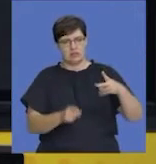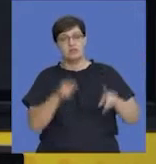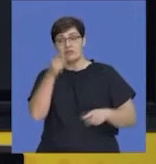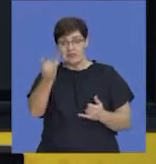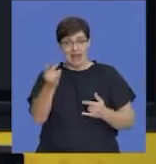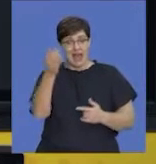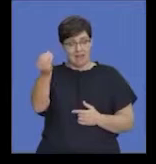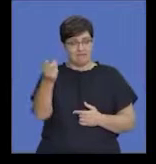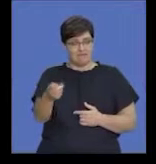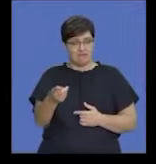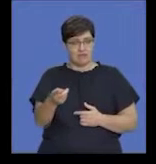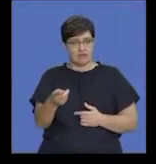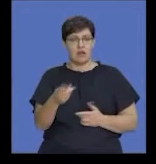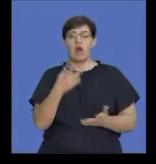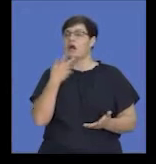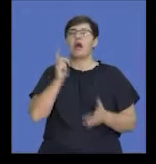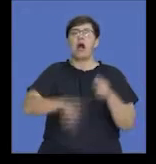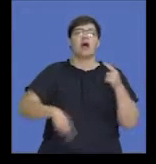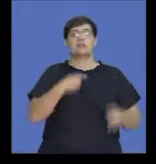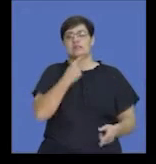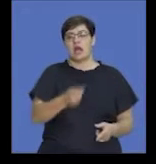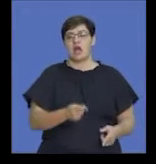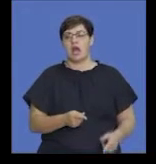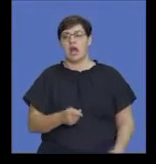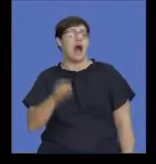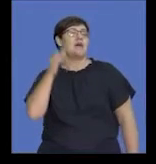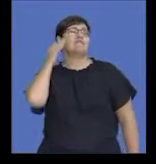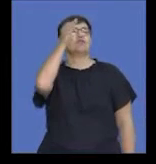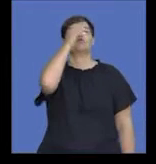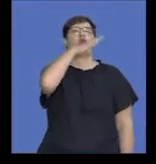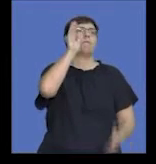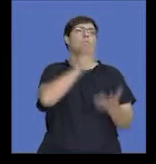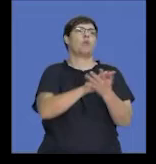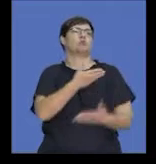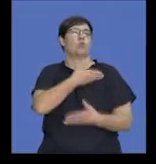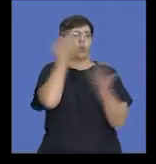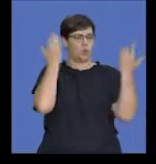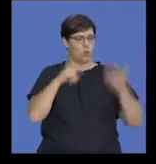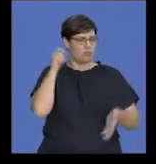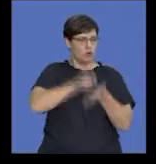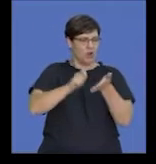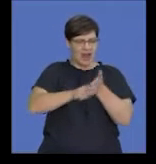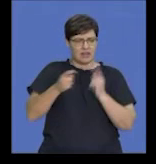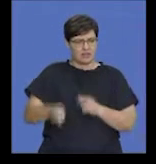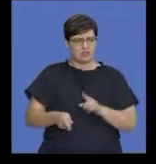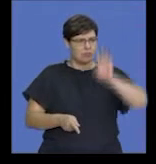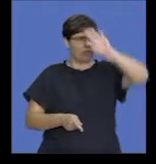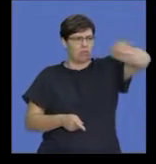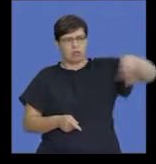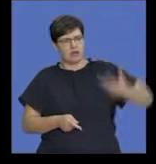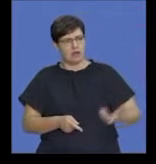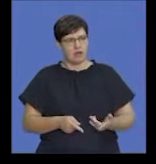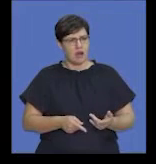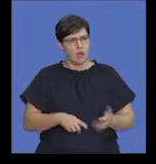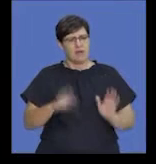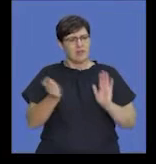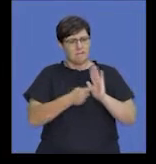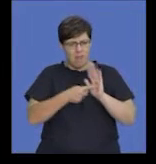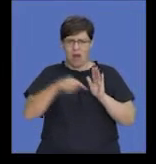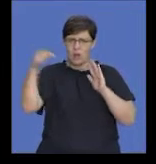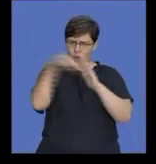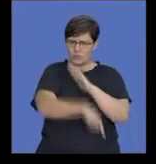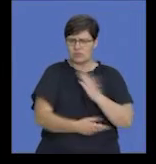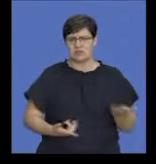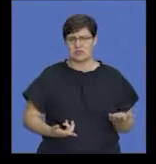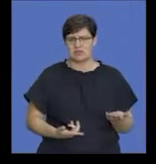with the quote we currently have, you can't just go to the future is promised and write an essay on that. You will be marked down